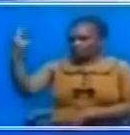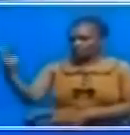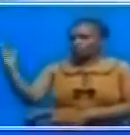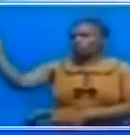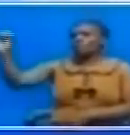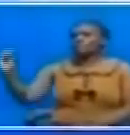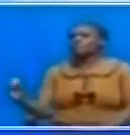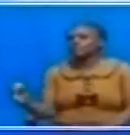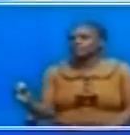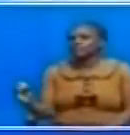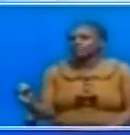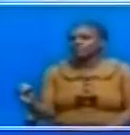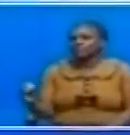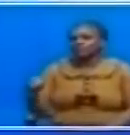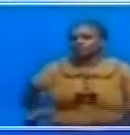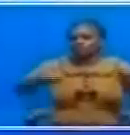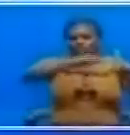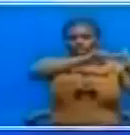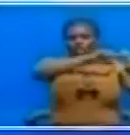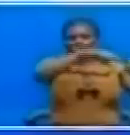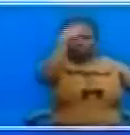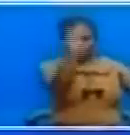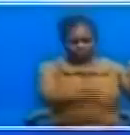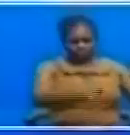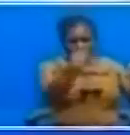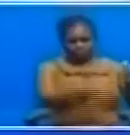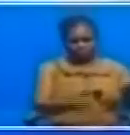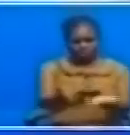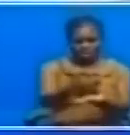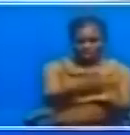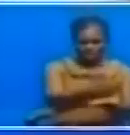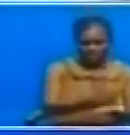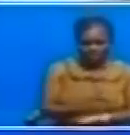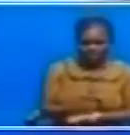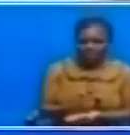52% of all taxes raised.